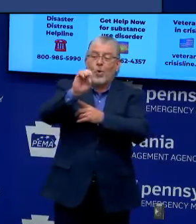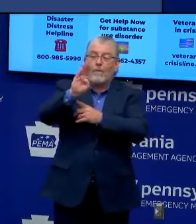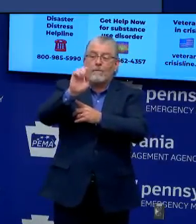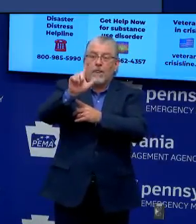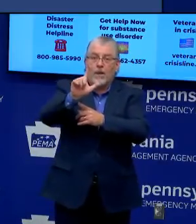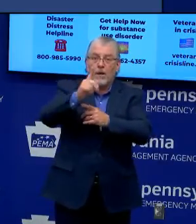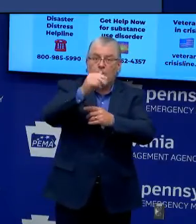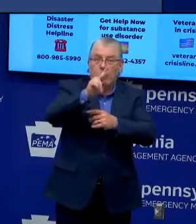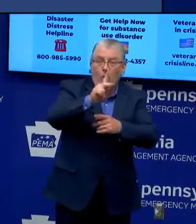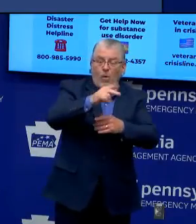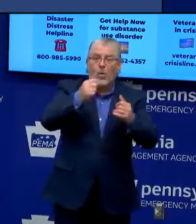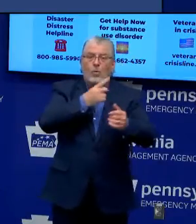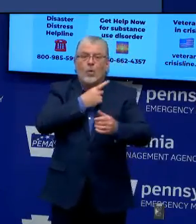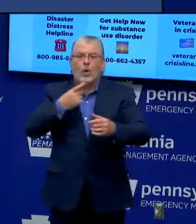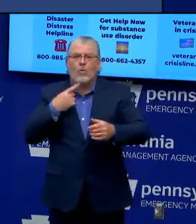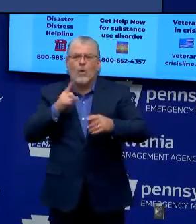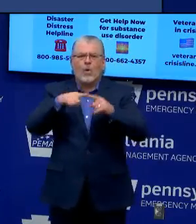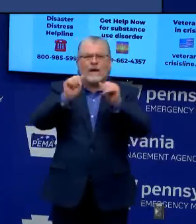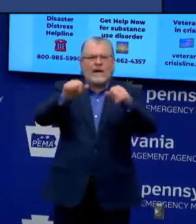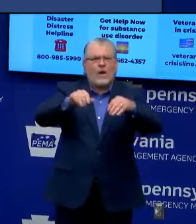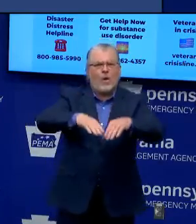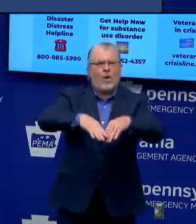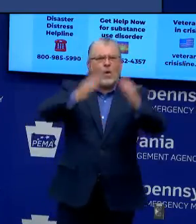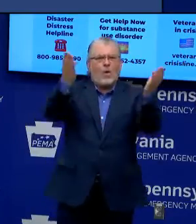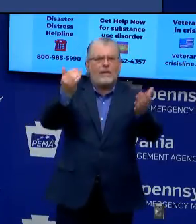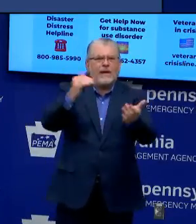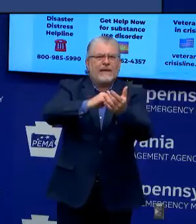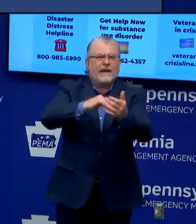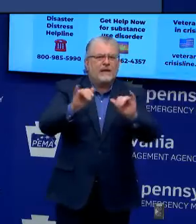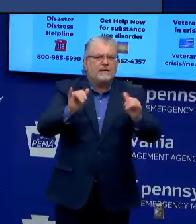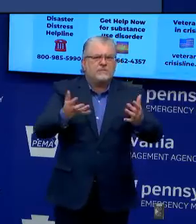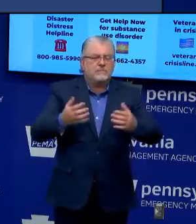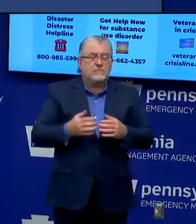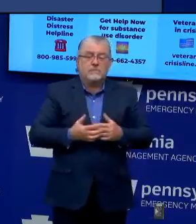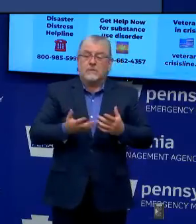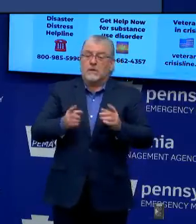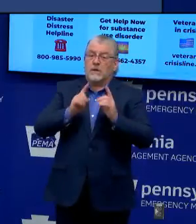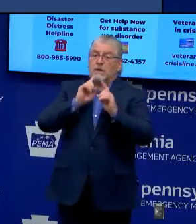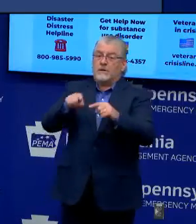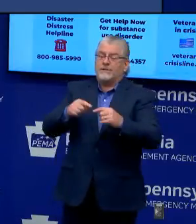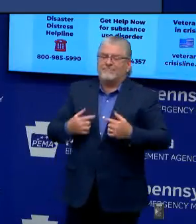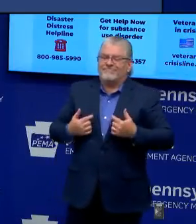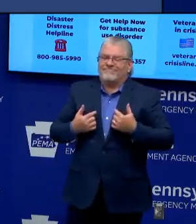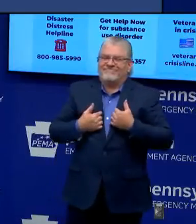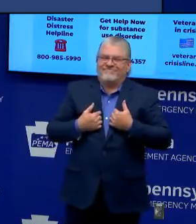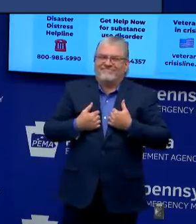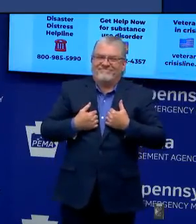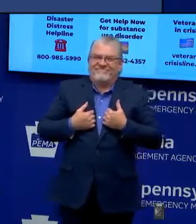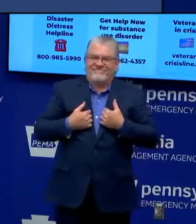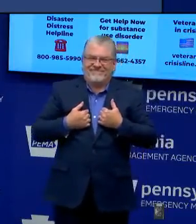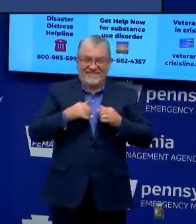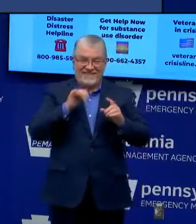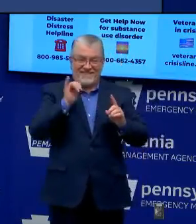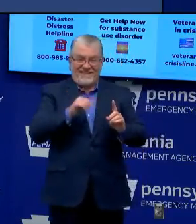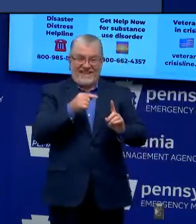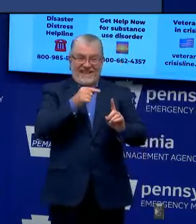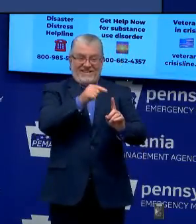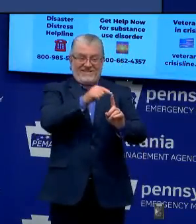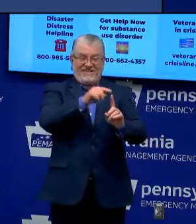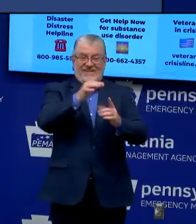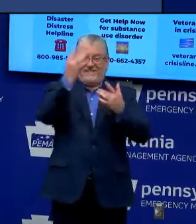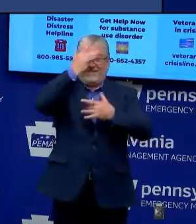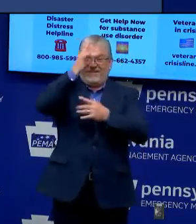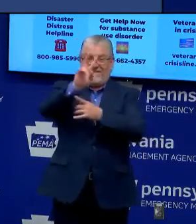Dr. Fauci says, the virus determines the timeline. We don't determine the timeline. And those facilities would not open in a